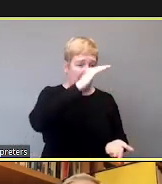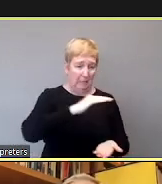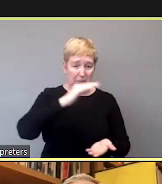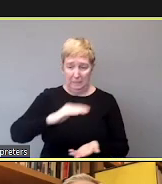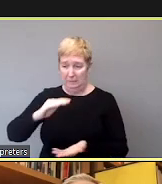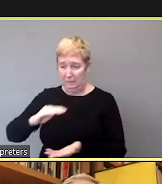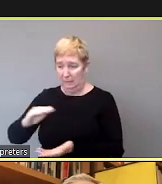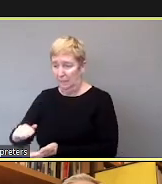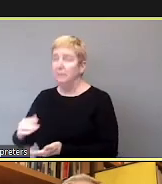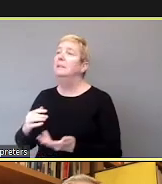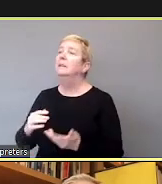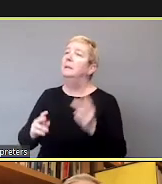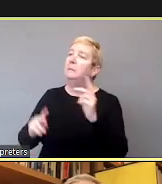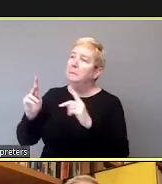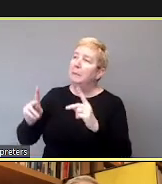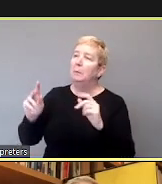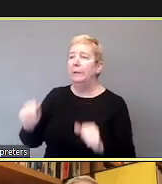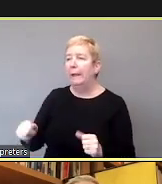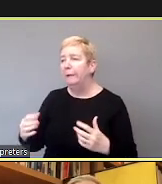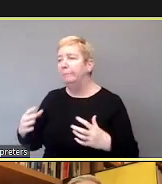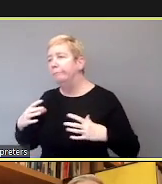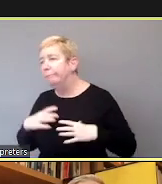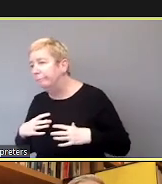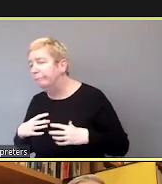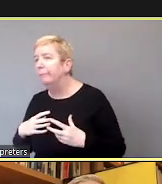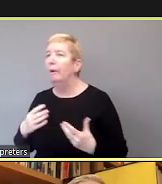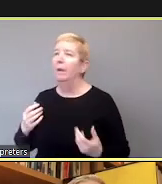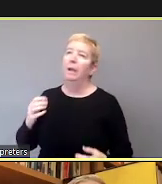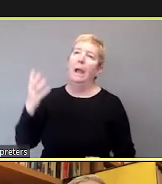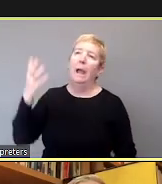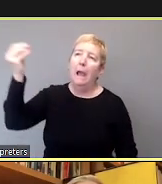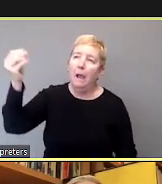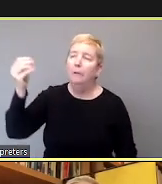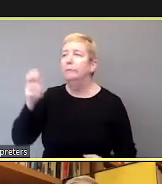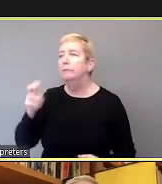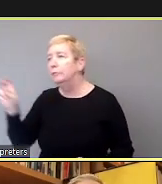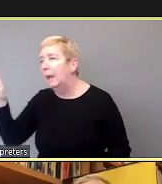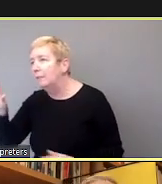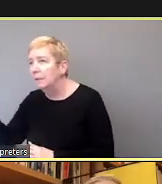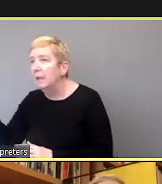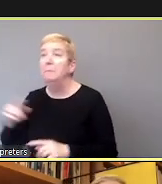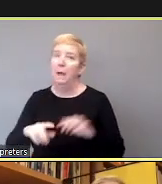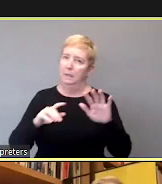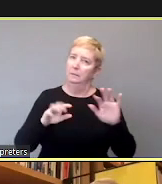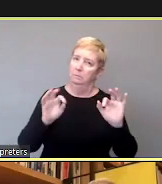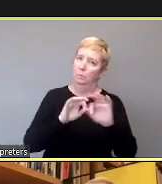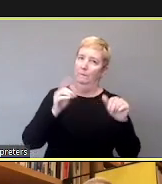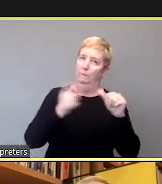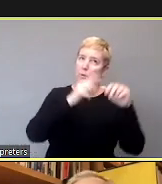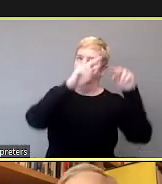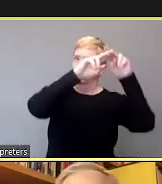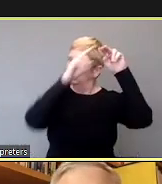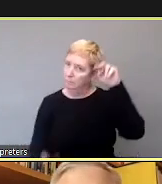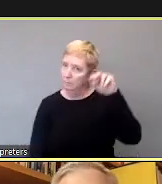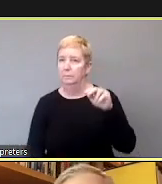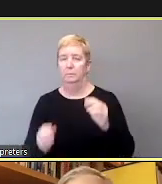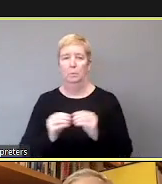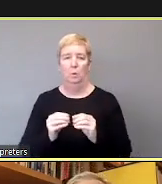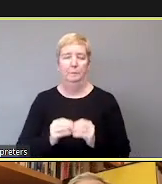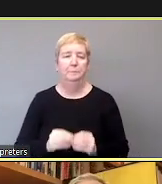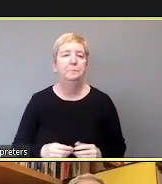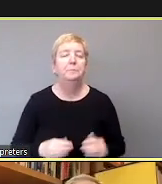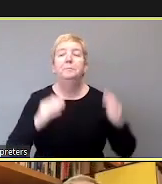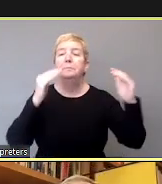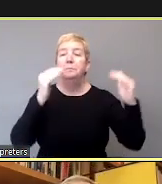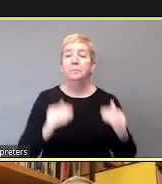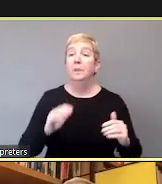case curve has to come way, way down. But at least we're headed in the right direction. And again, more good news for the hospitals. I